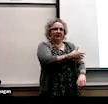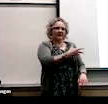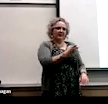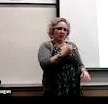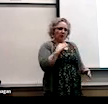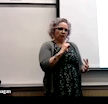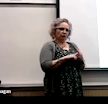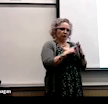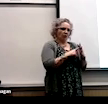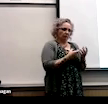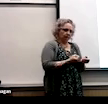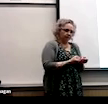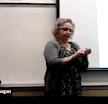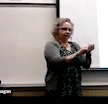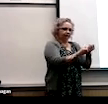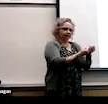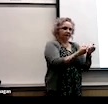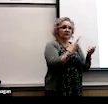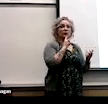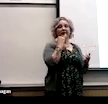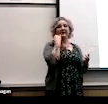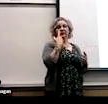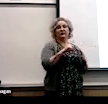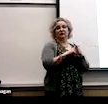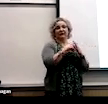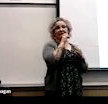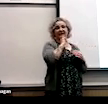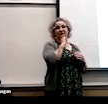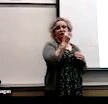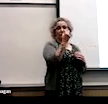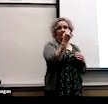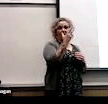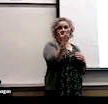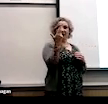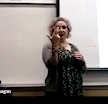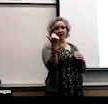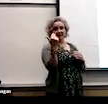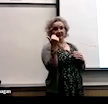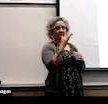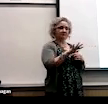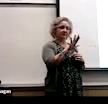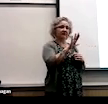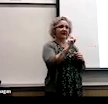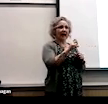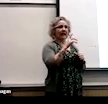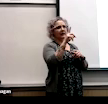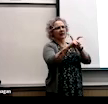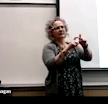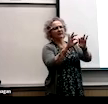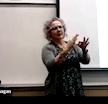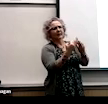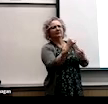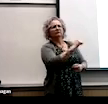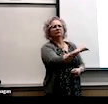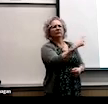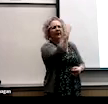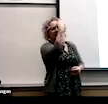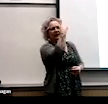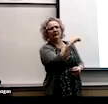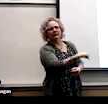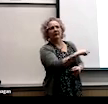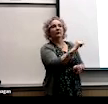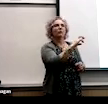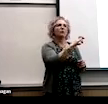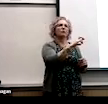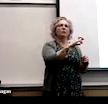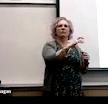those conversations starting when they're 12 or 13, maybe a lot of that is directed to the caregiver, some of it directed to the patient. As they're hitting sort of 14, 15, 16, maybe